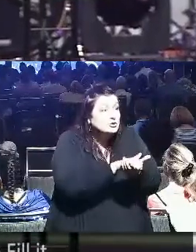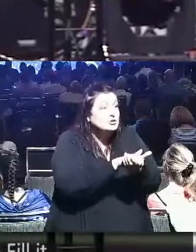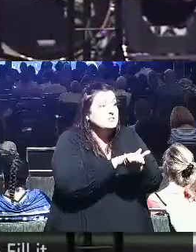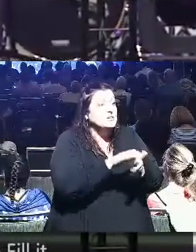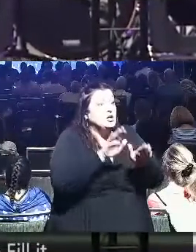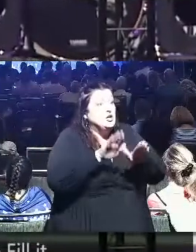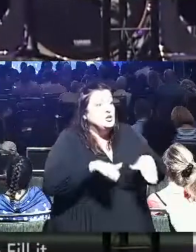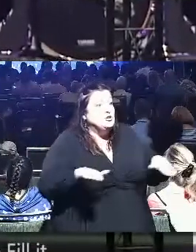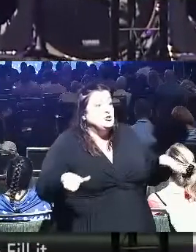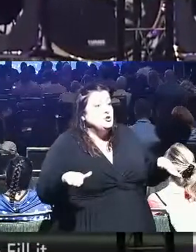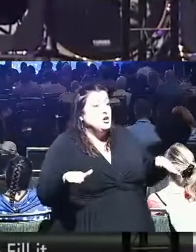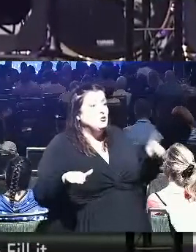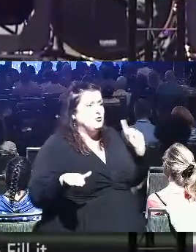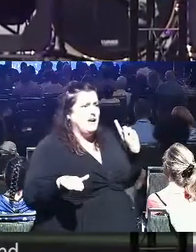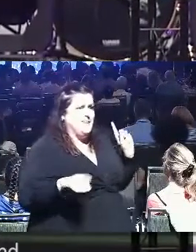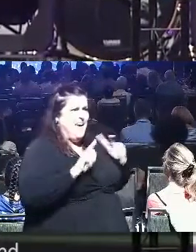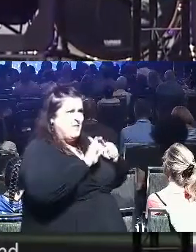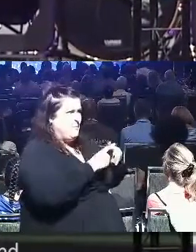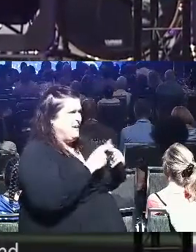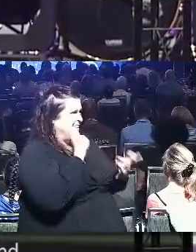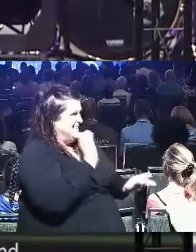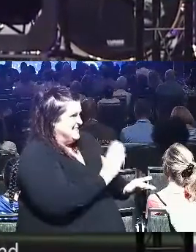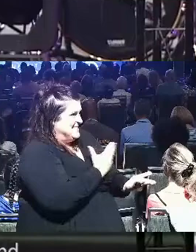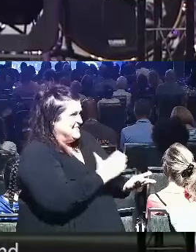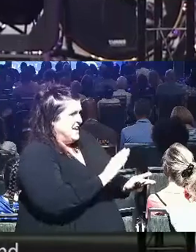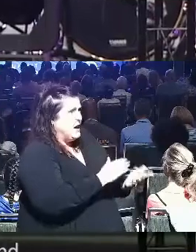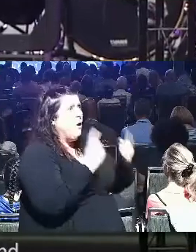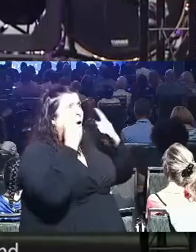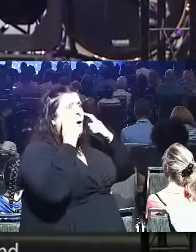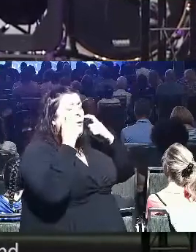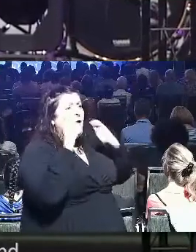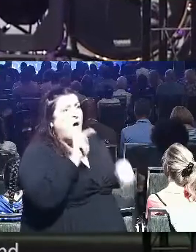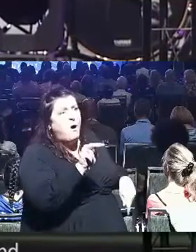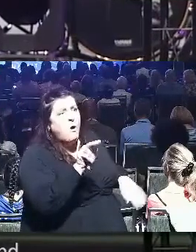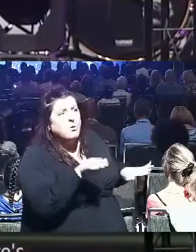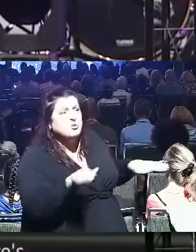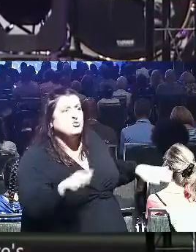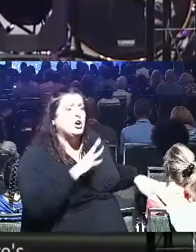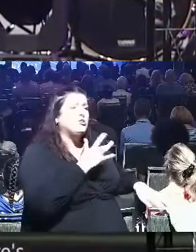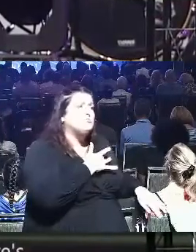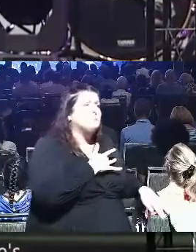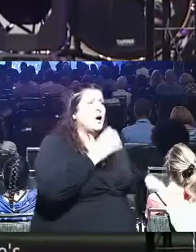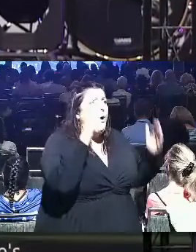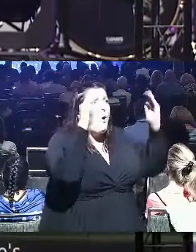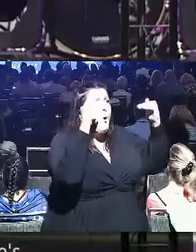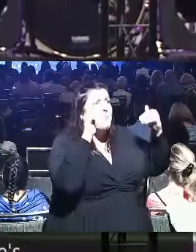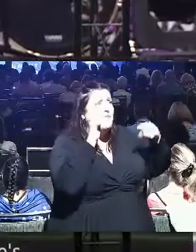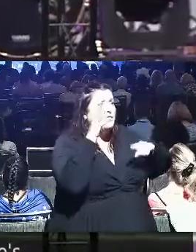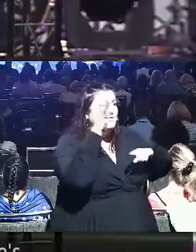and squeak out an amazing song and we're all weeping going, there's hope for the future, folks.